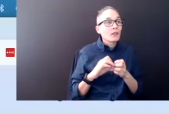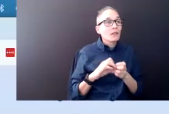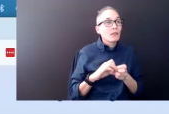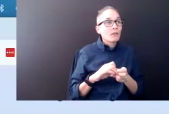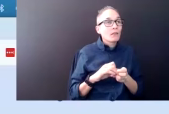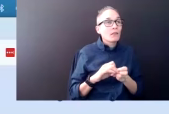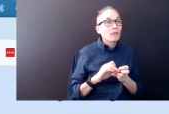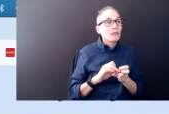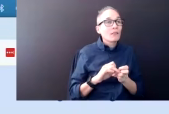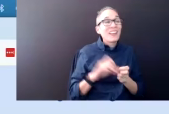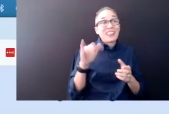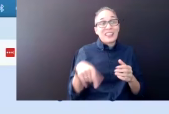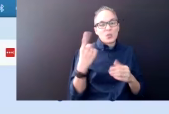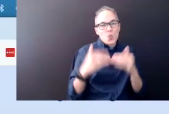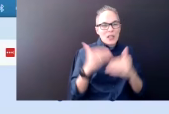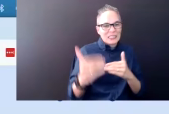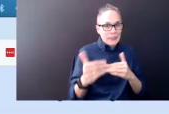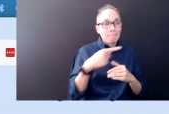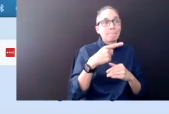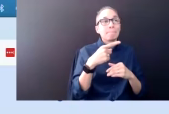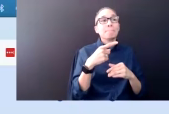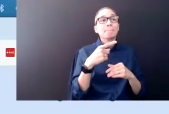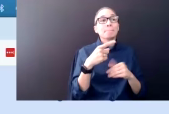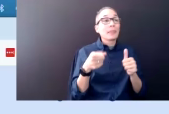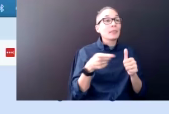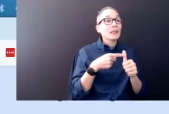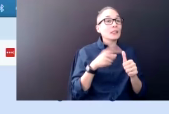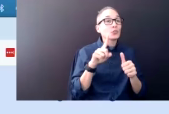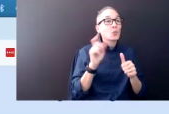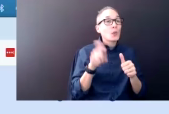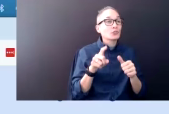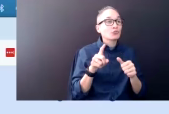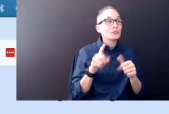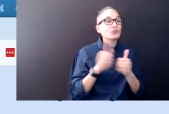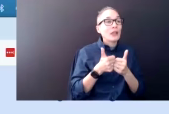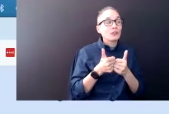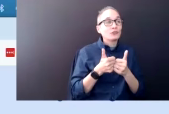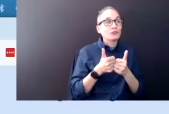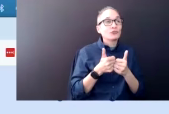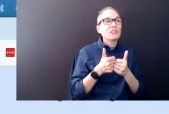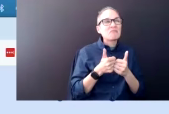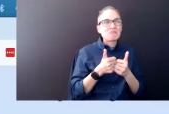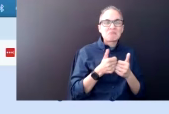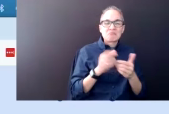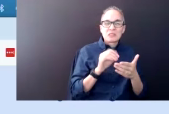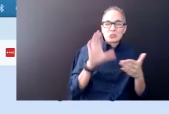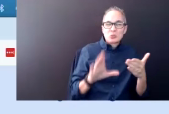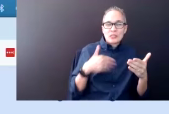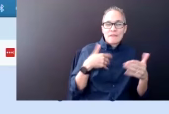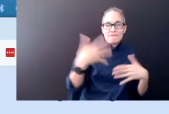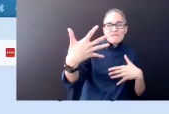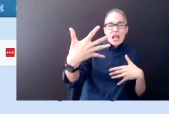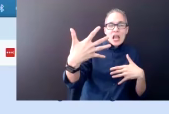just one output step here, is the initial question challenge, because they'll be given most likely 5